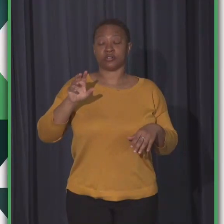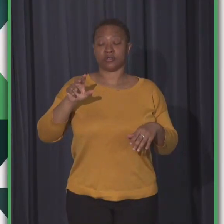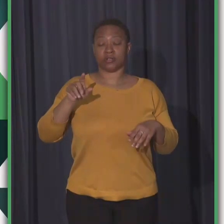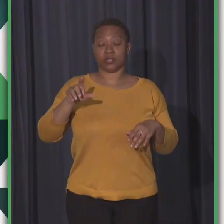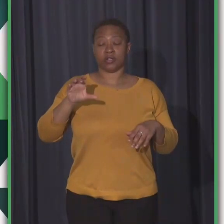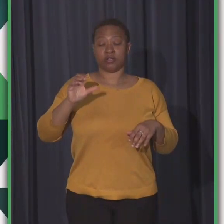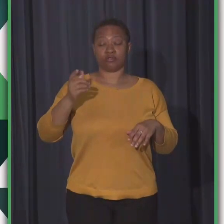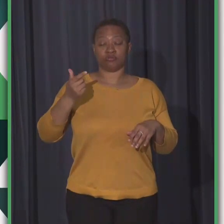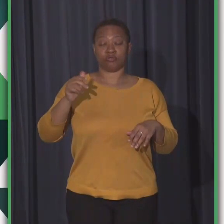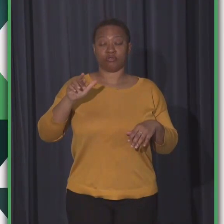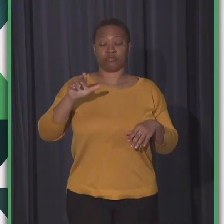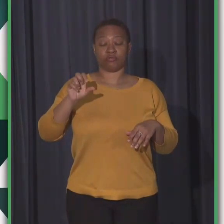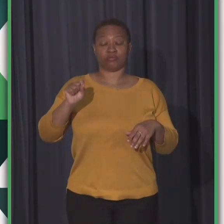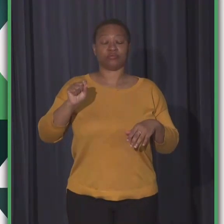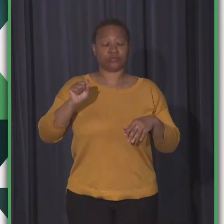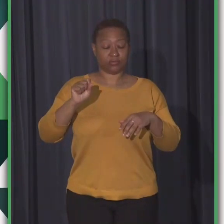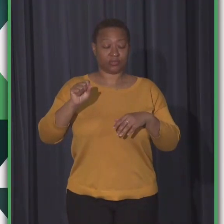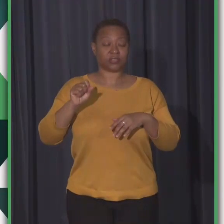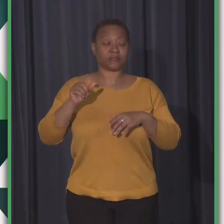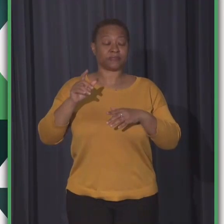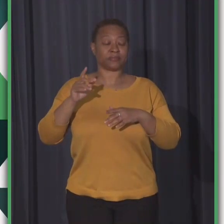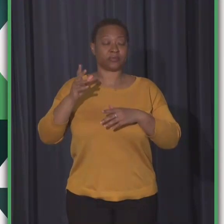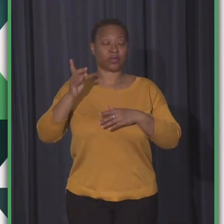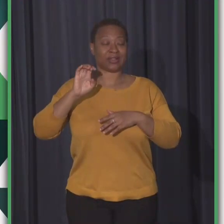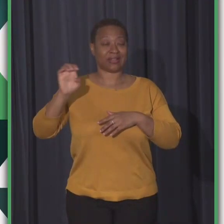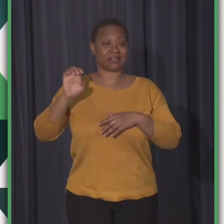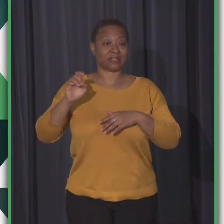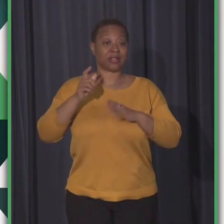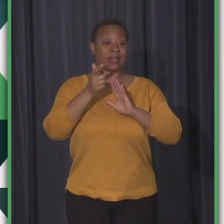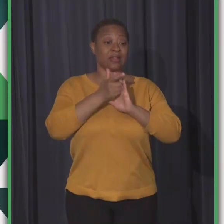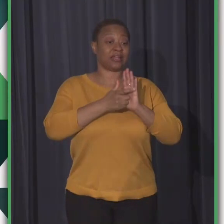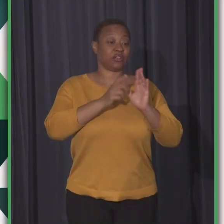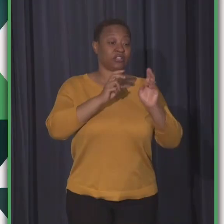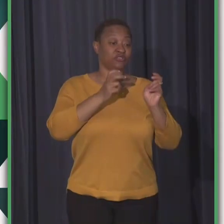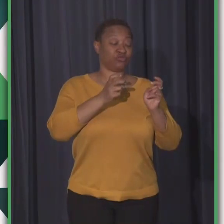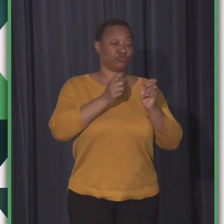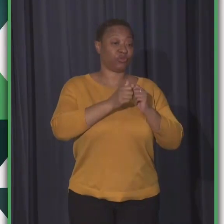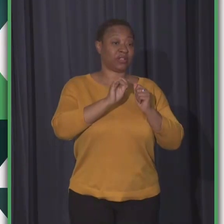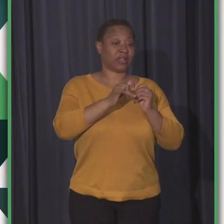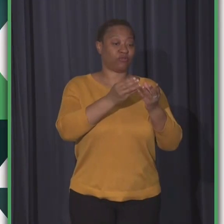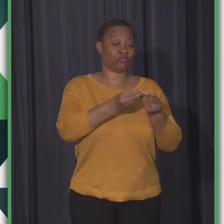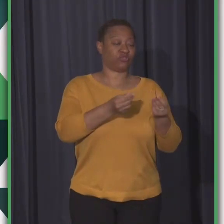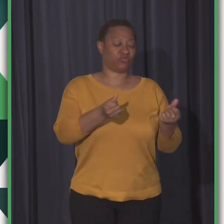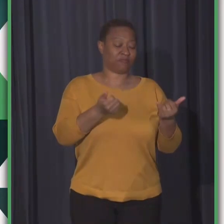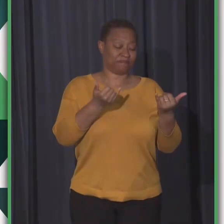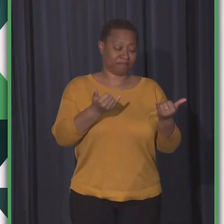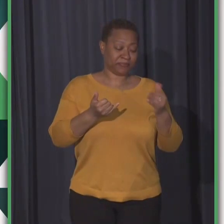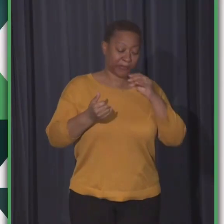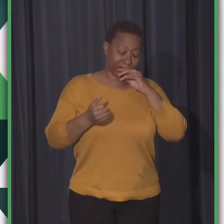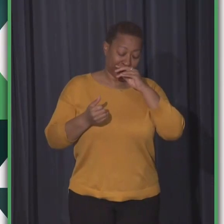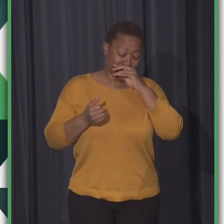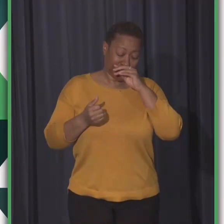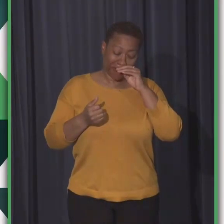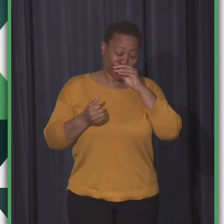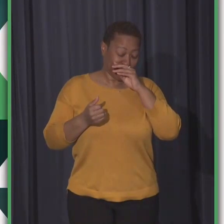In addition, a team of community members and the chief worked to have the legal issues related to the property resolved. 7th Precinct